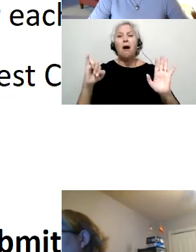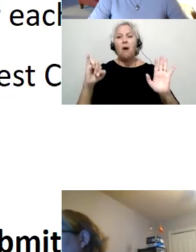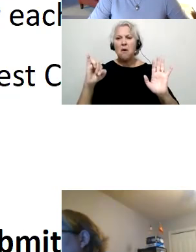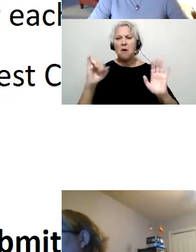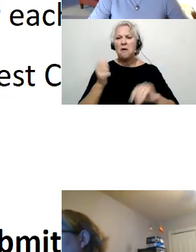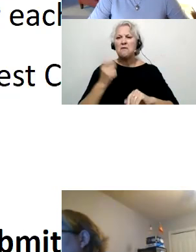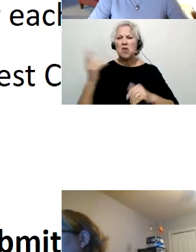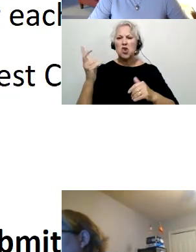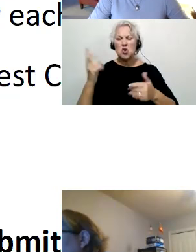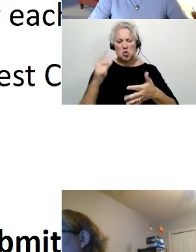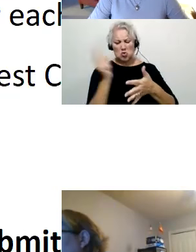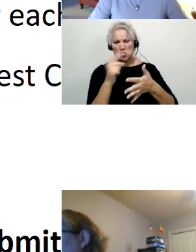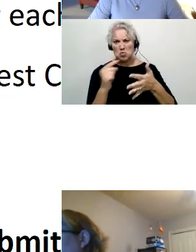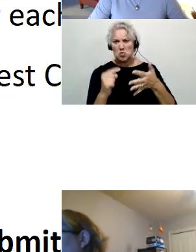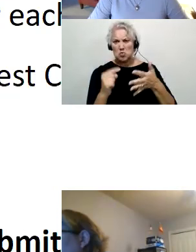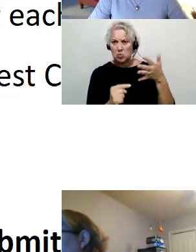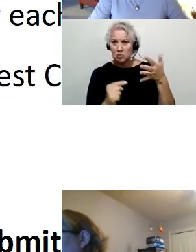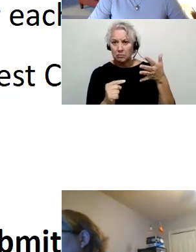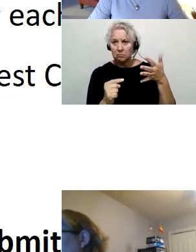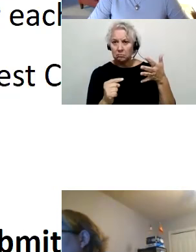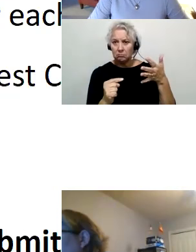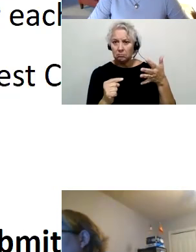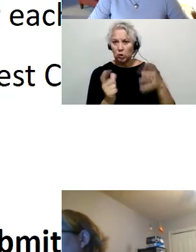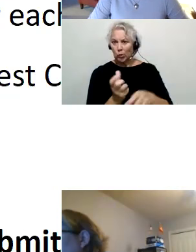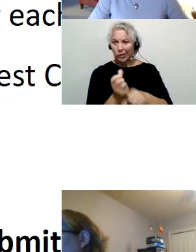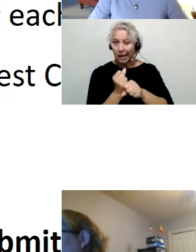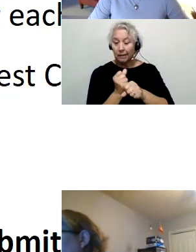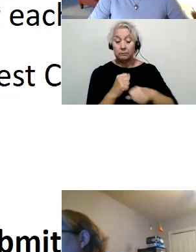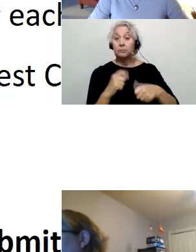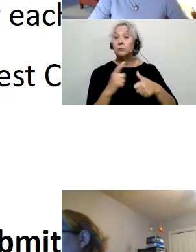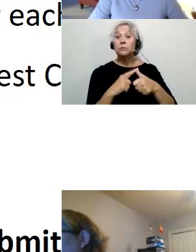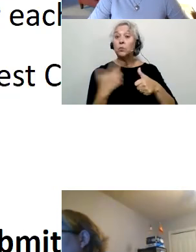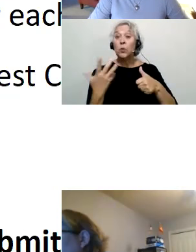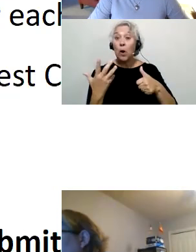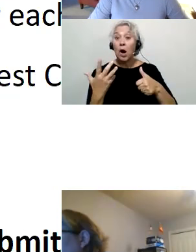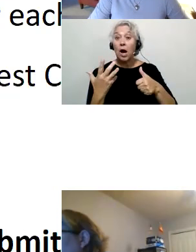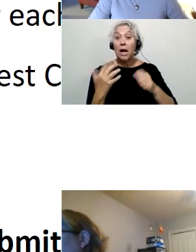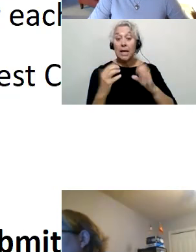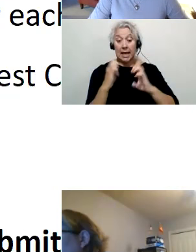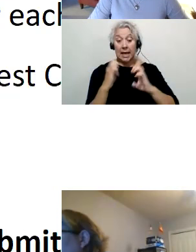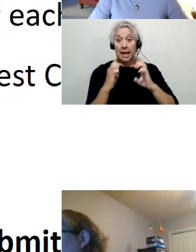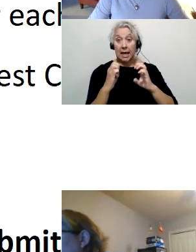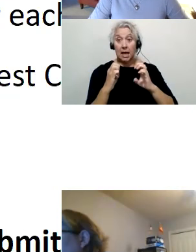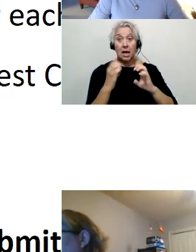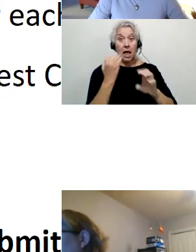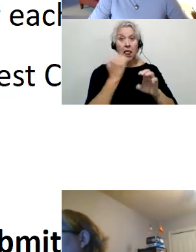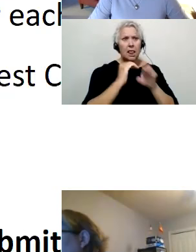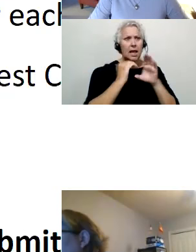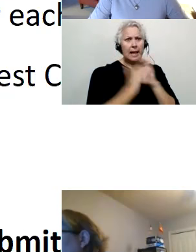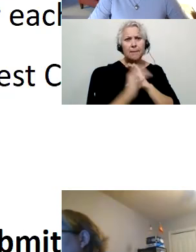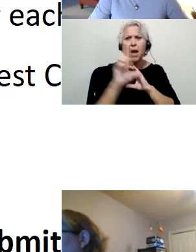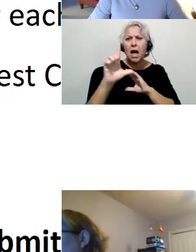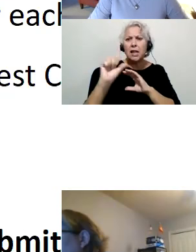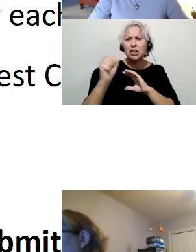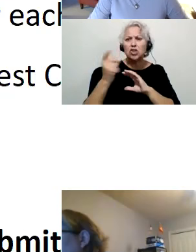few steps to follow. One is you'll want to email LaShara Thomas,